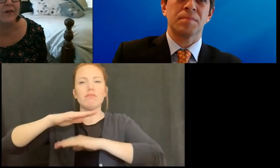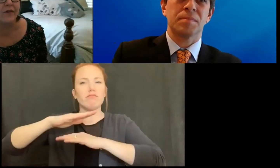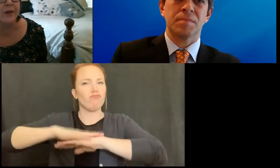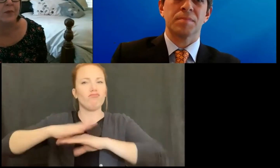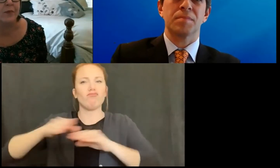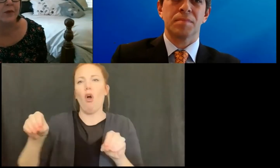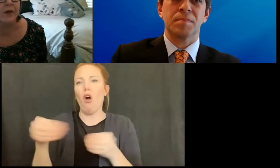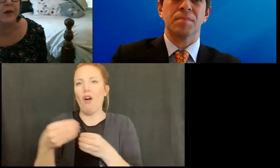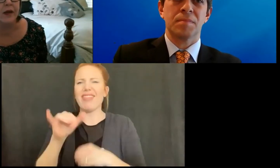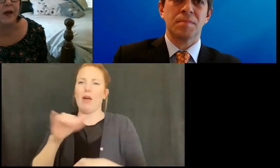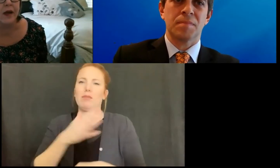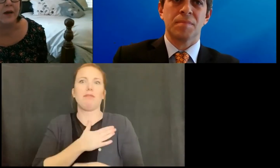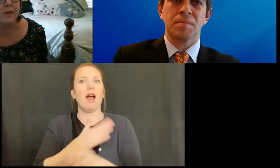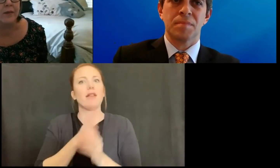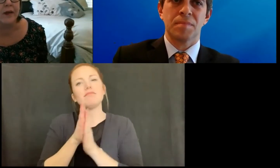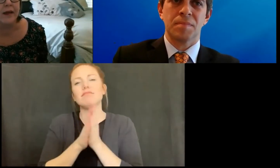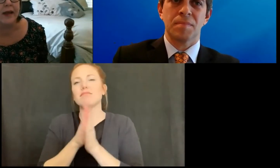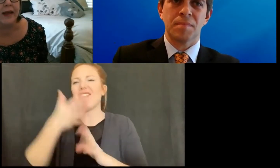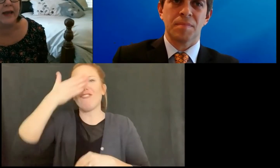in front of people.